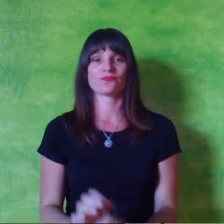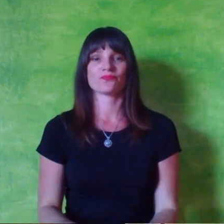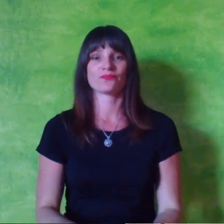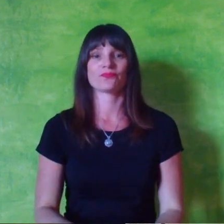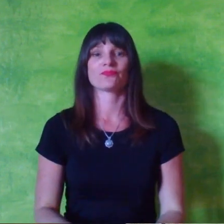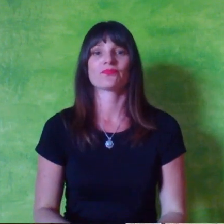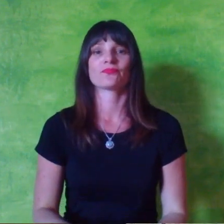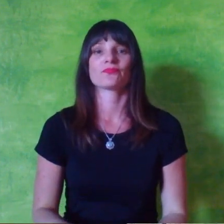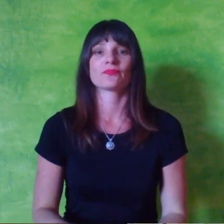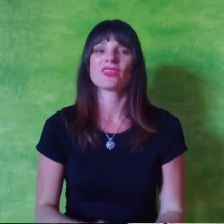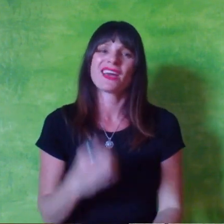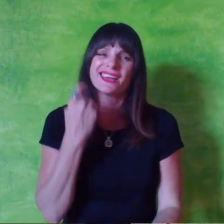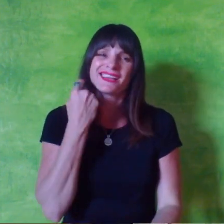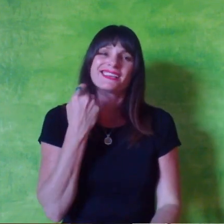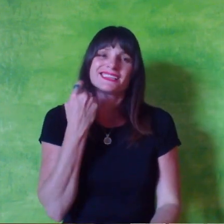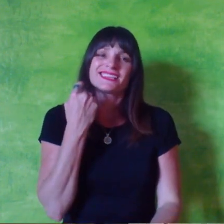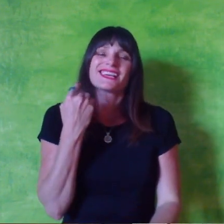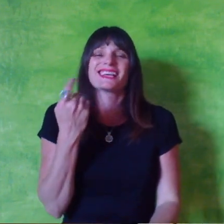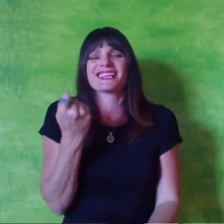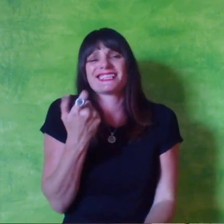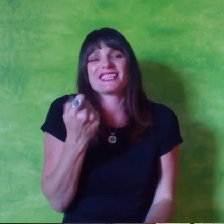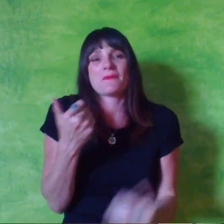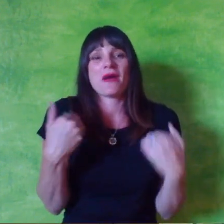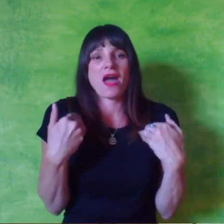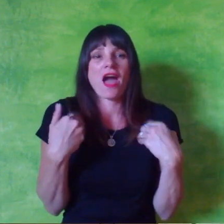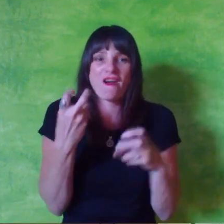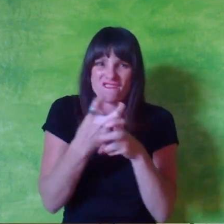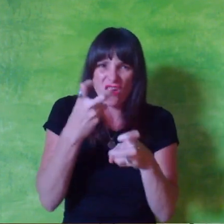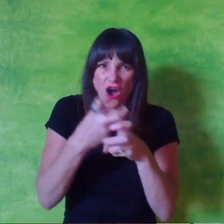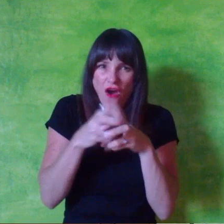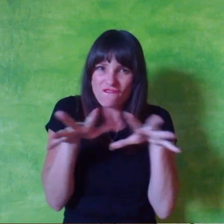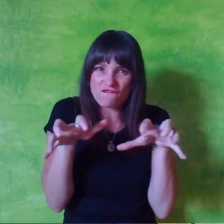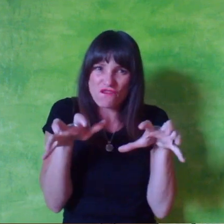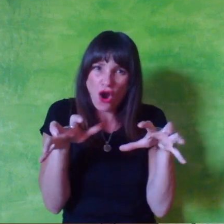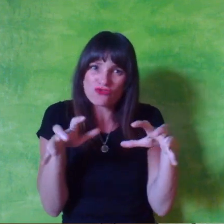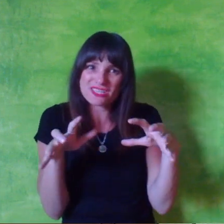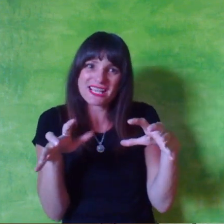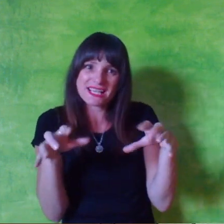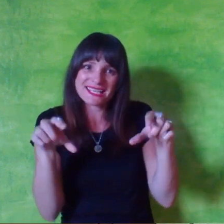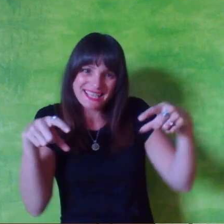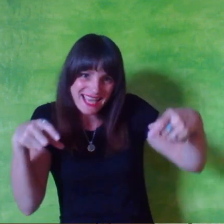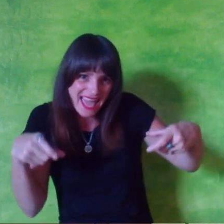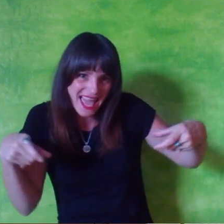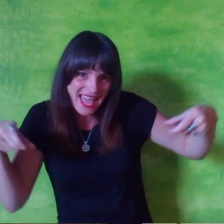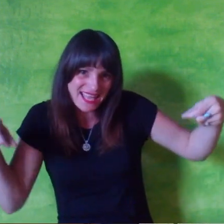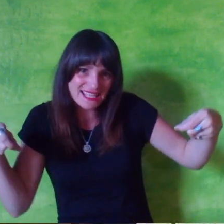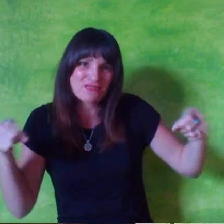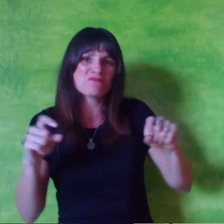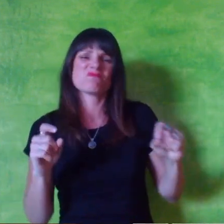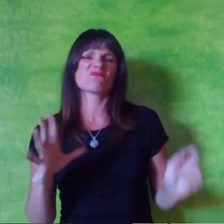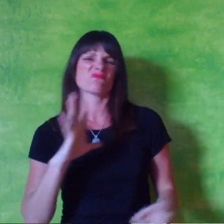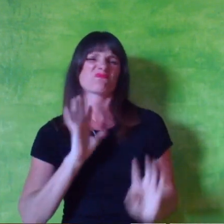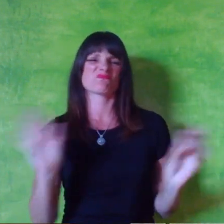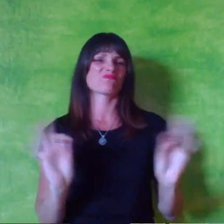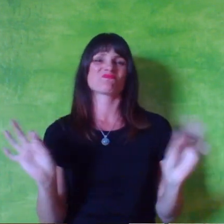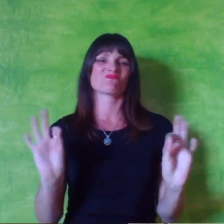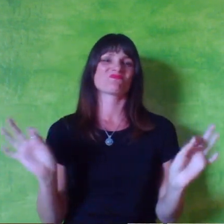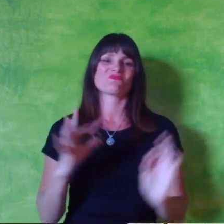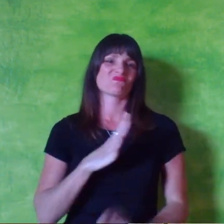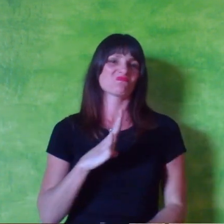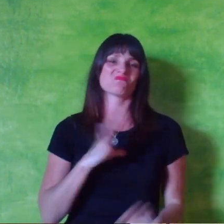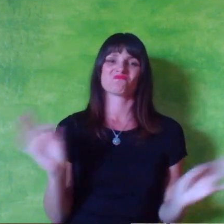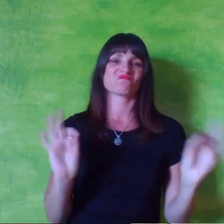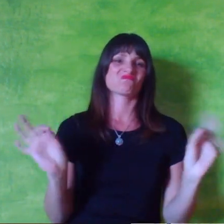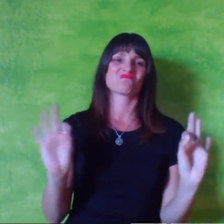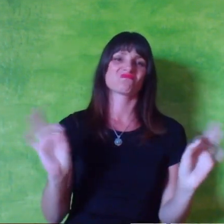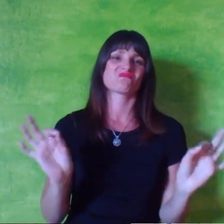going to put it on the grill right away. What we're going to do now is we're going to take our dry rub and